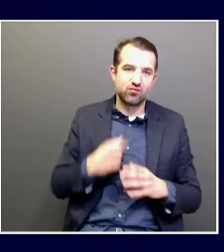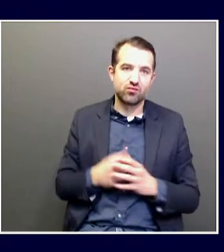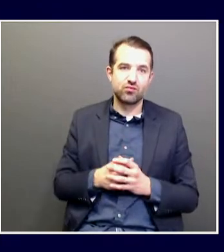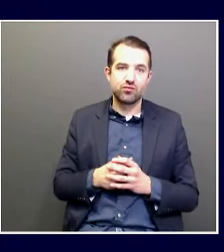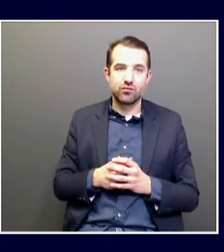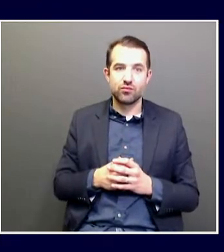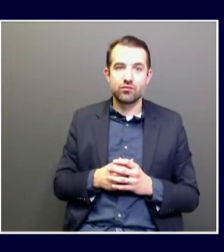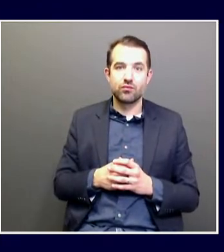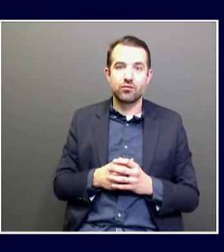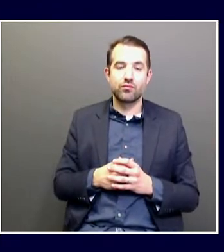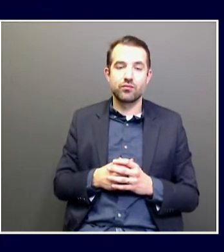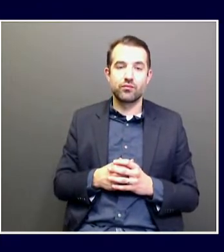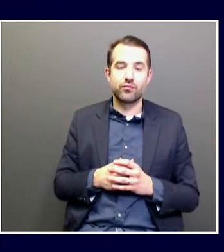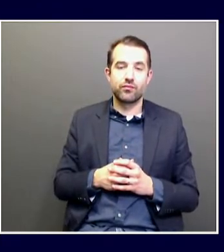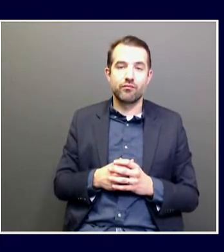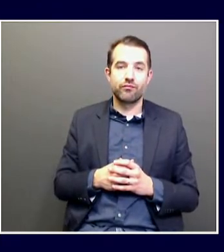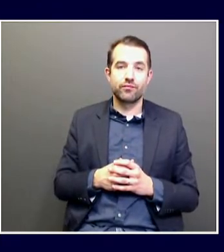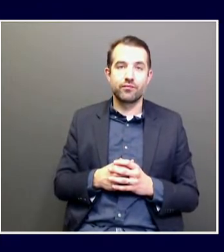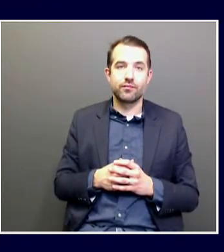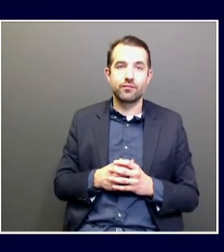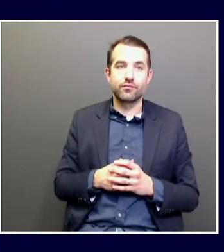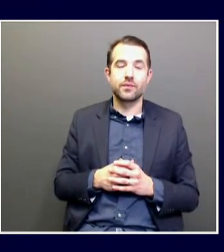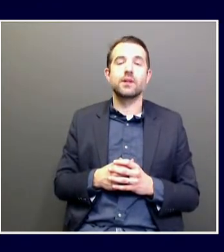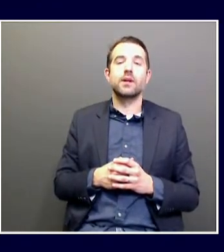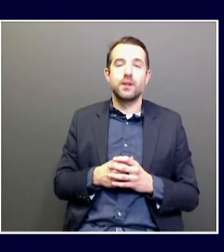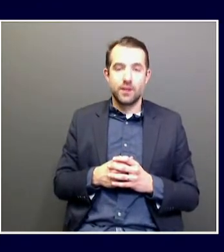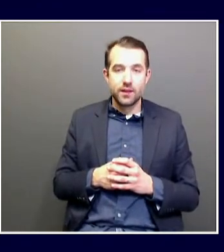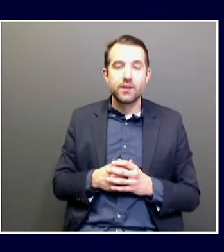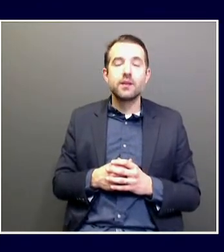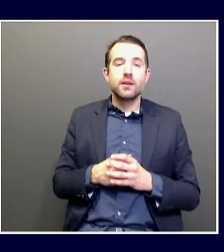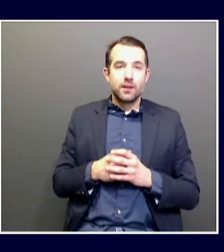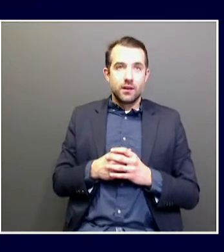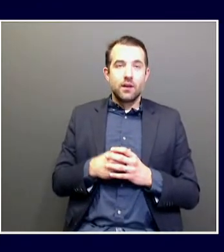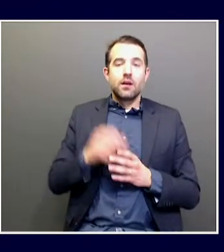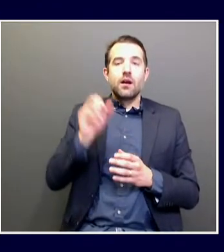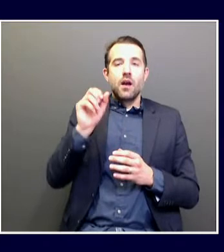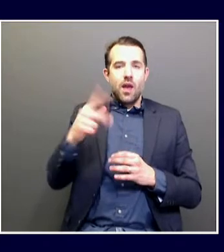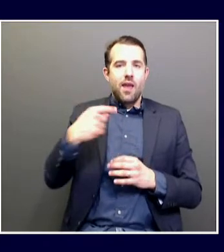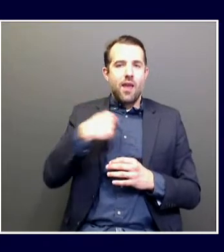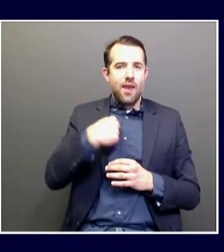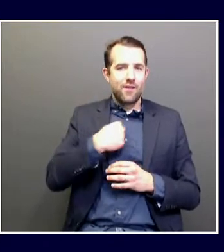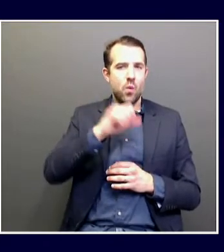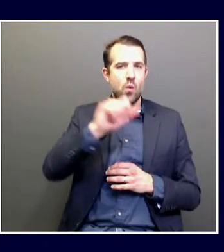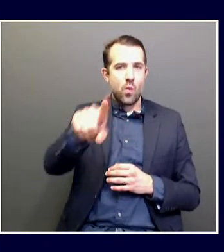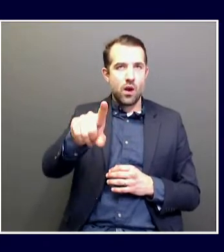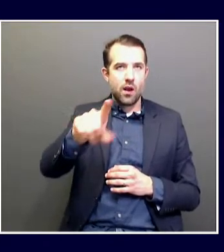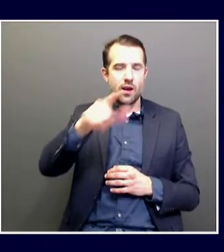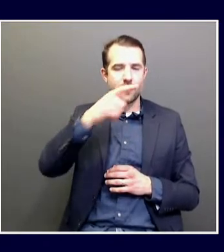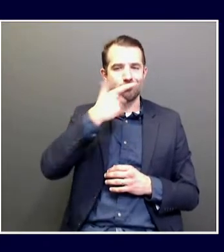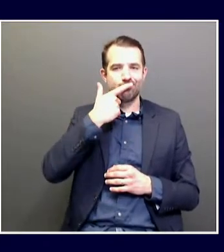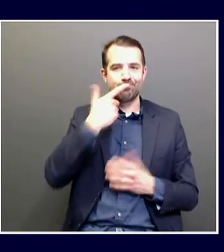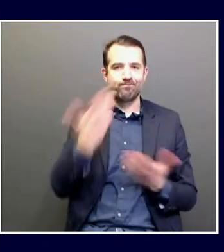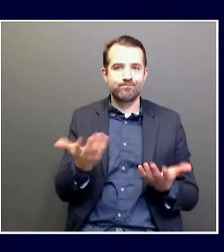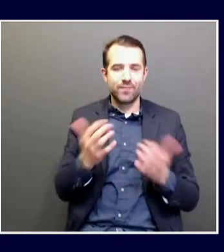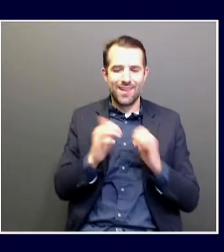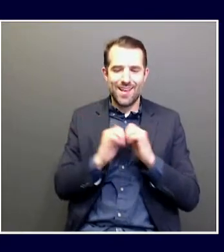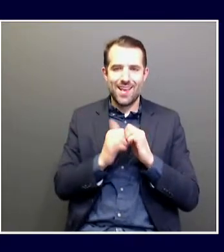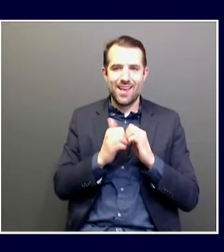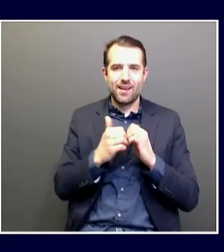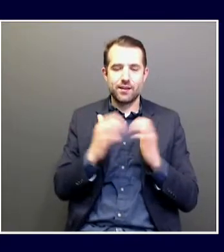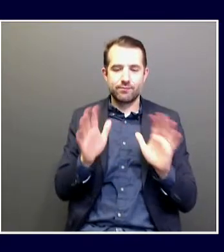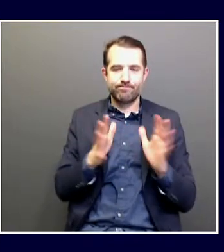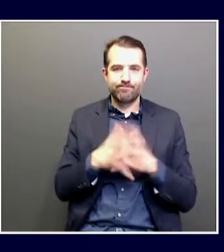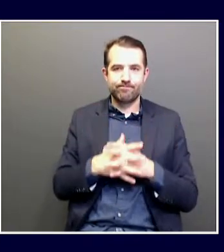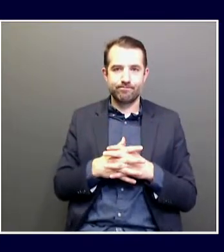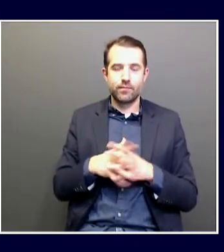now. Well, and then I think the follow-up question to that might be, how do you create a message that, so you've got this new variant